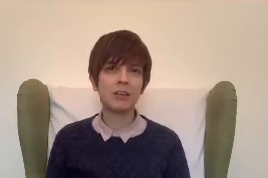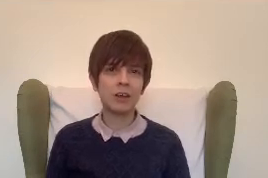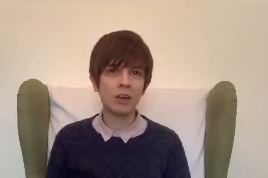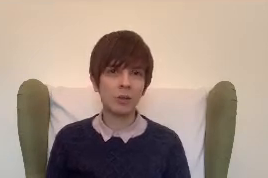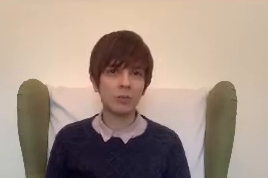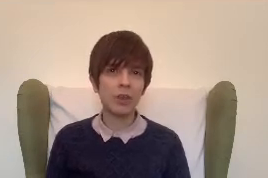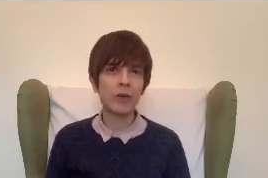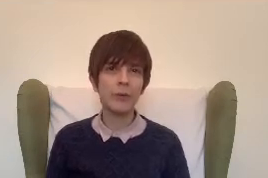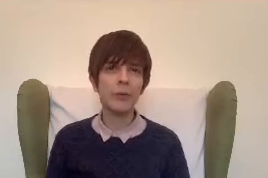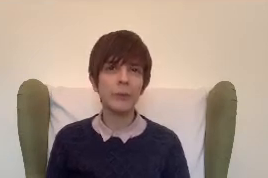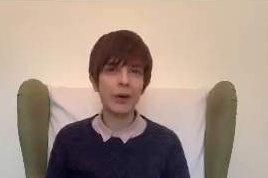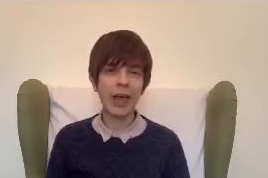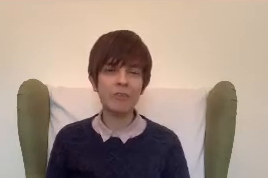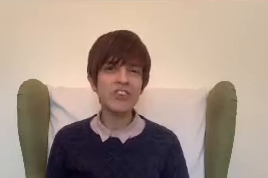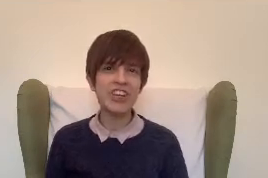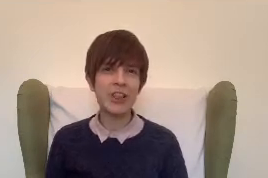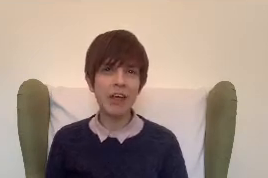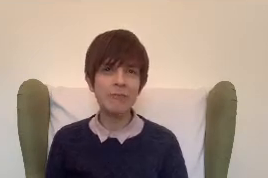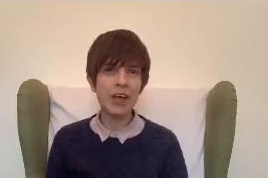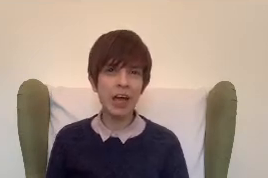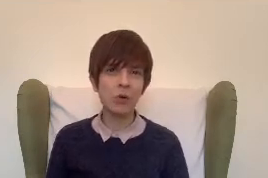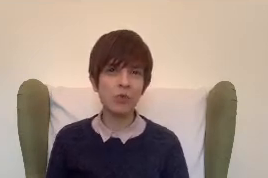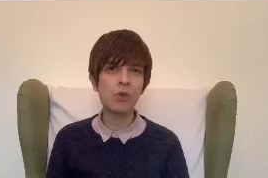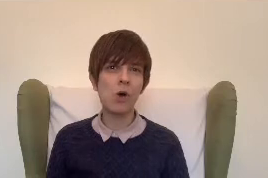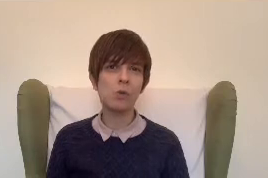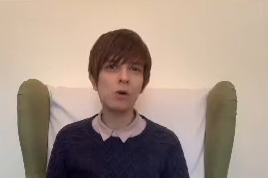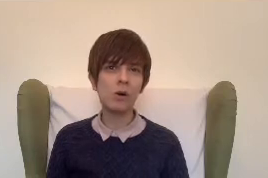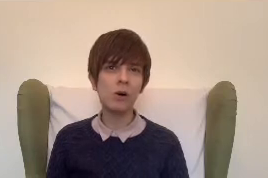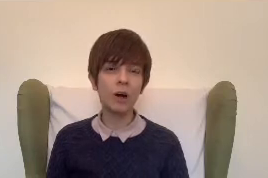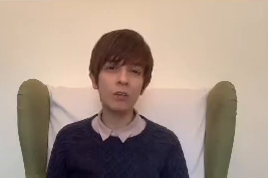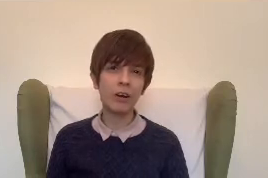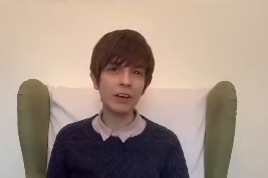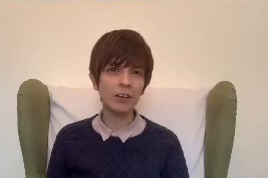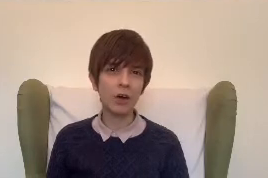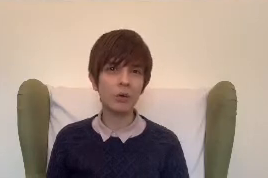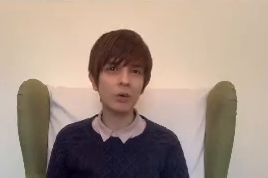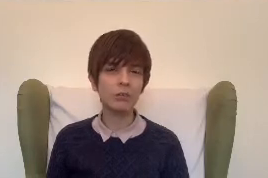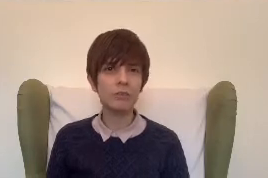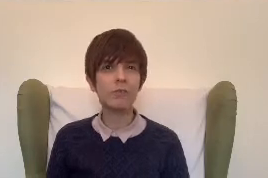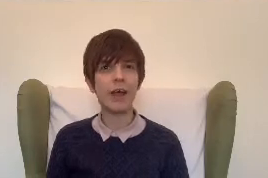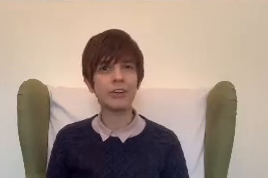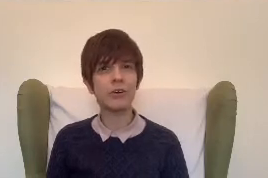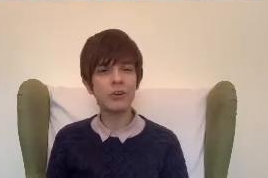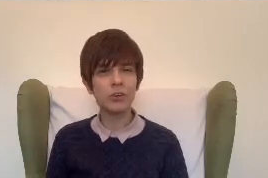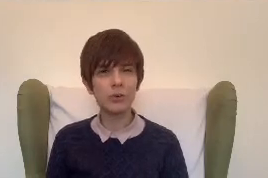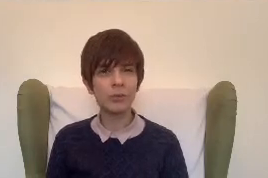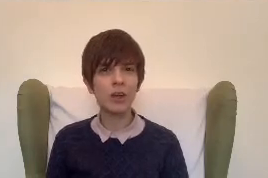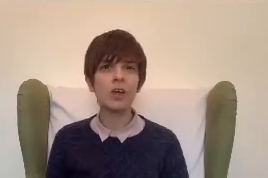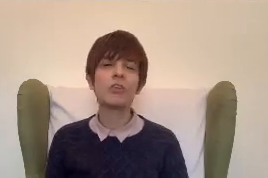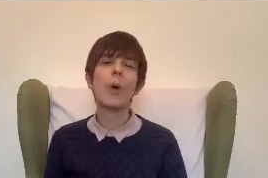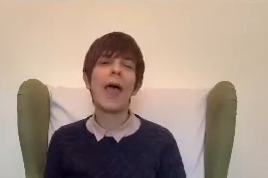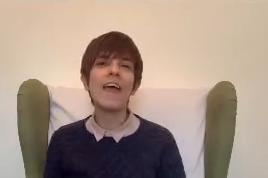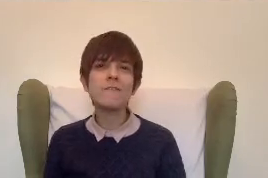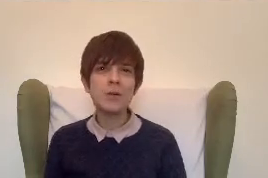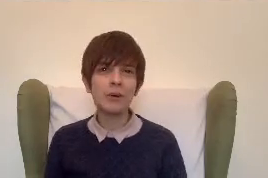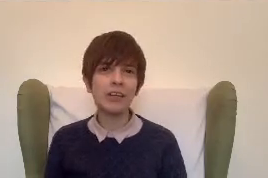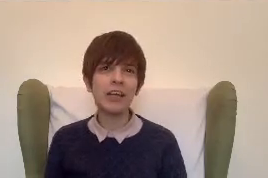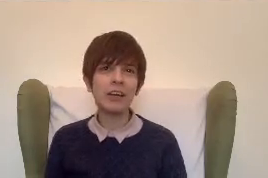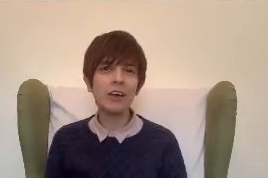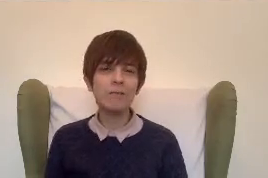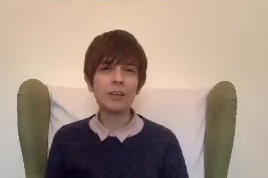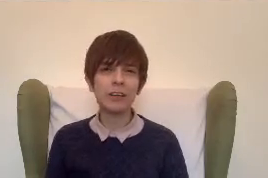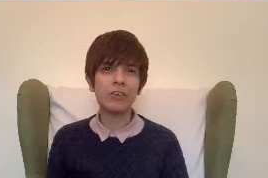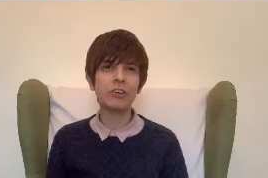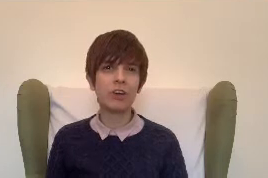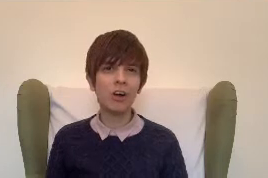was a little girl who, whenever she left the house, wore a red cloak with a red hood. So everybody